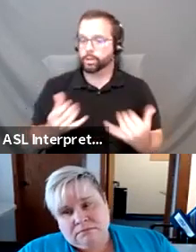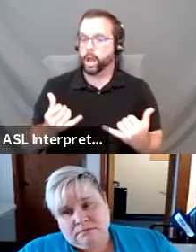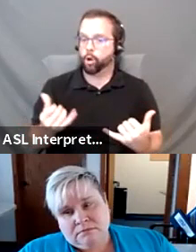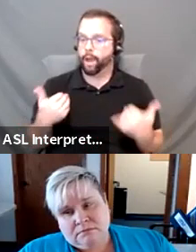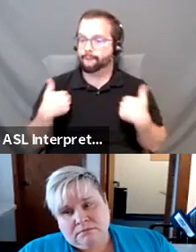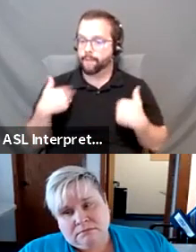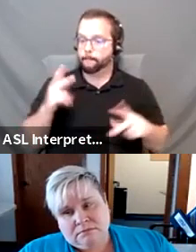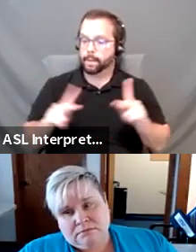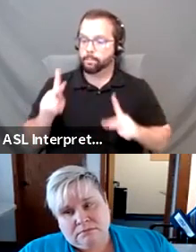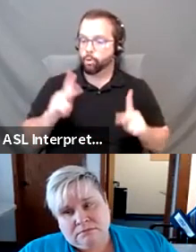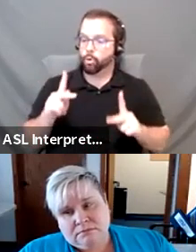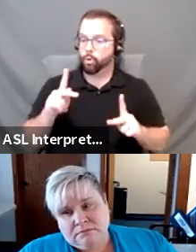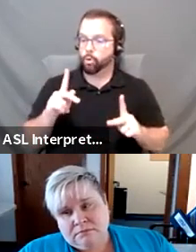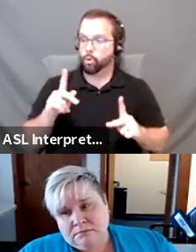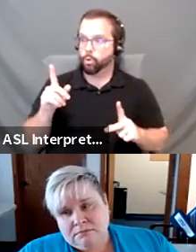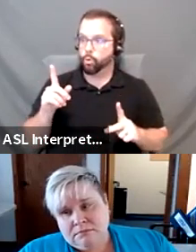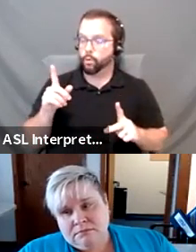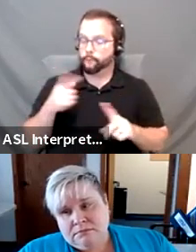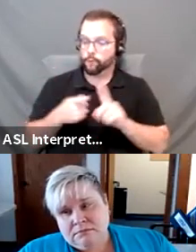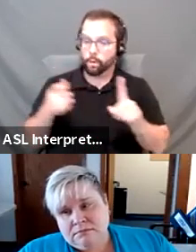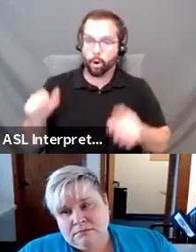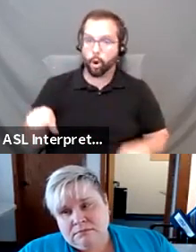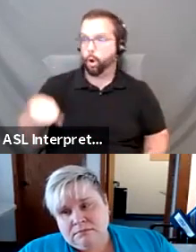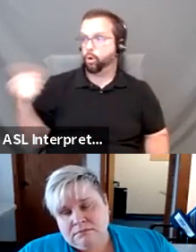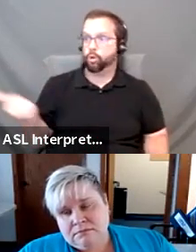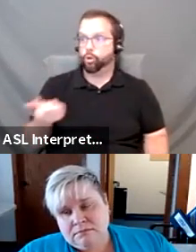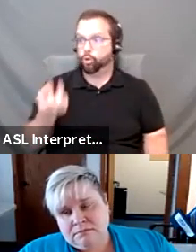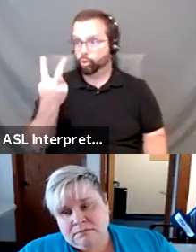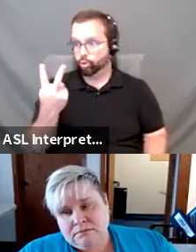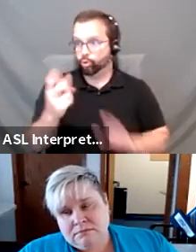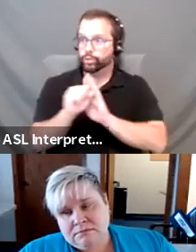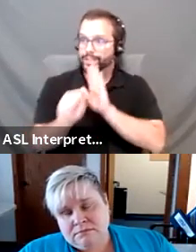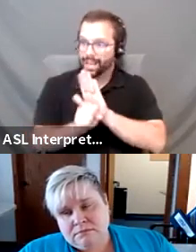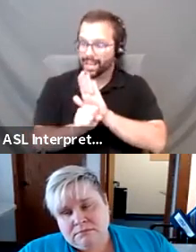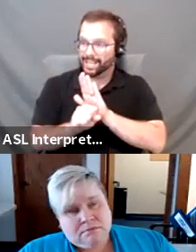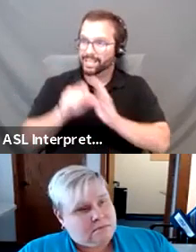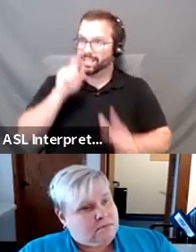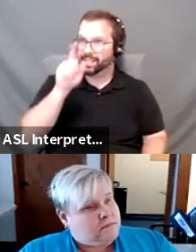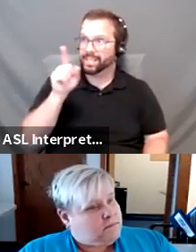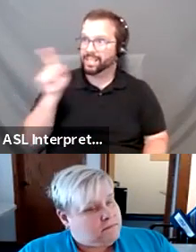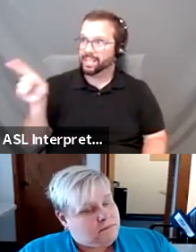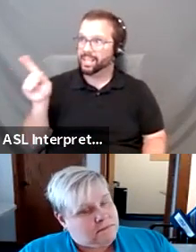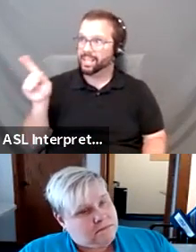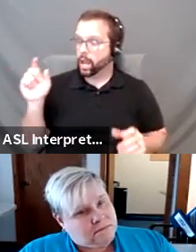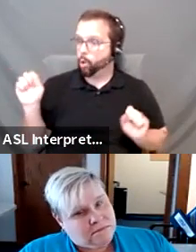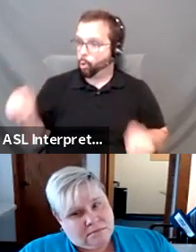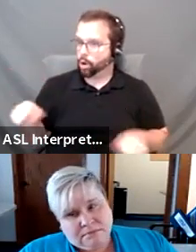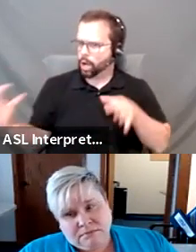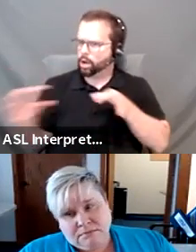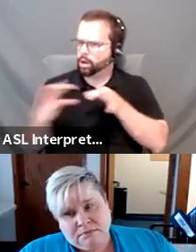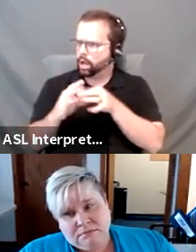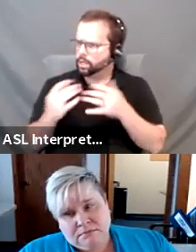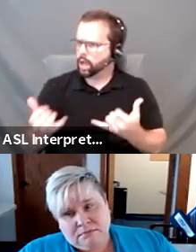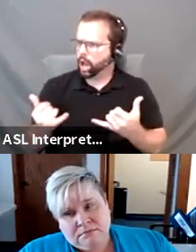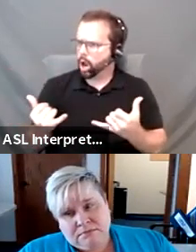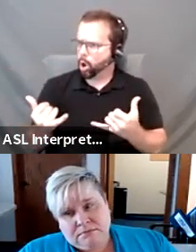that are connecting every time we have one of those, rather than you have to make it to the meeting in order to participate. So I'm seeing those as